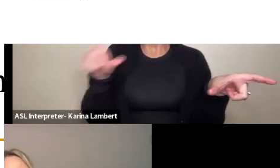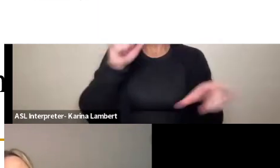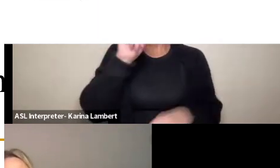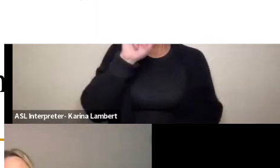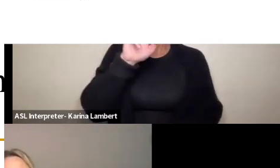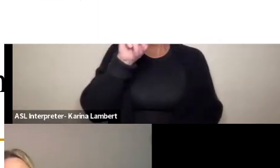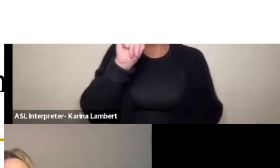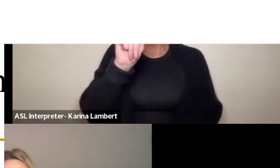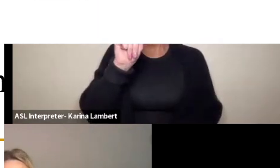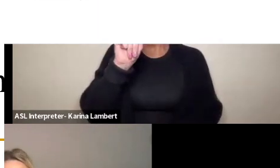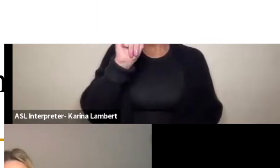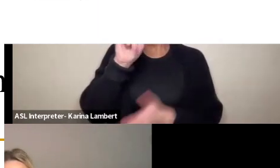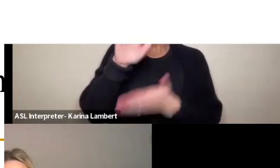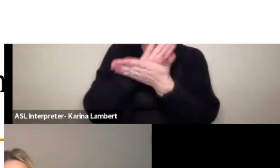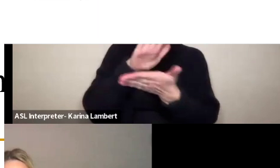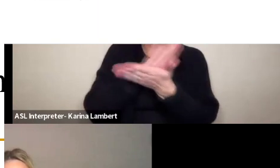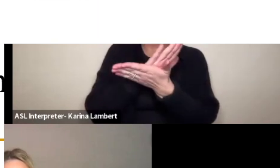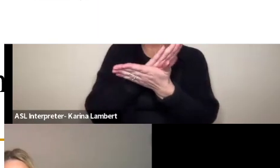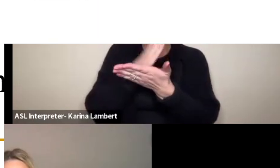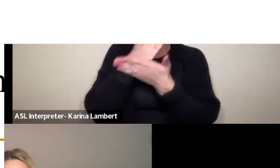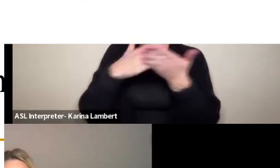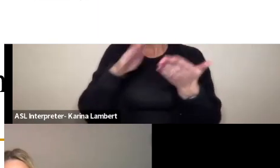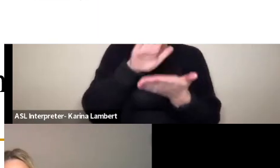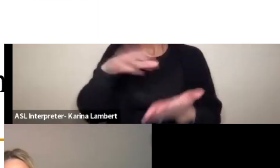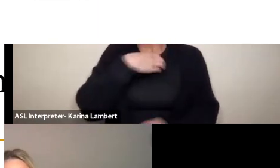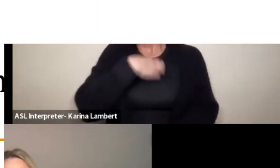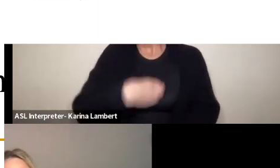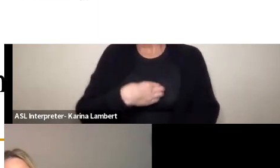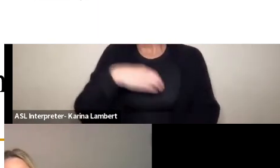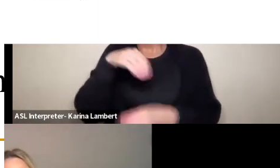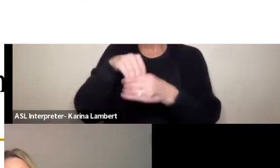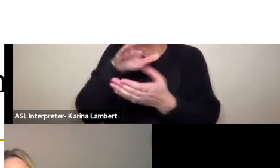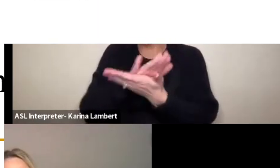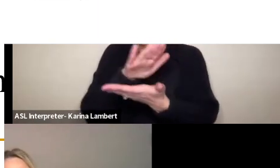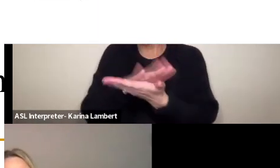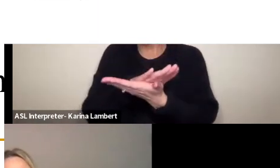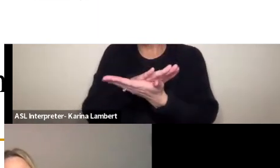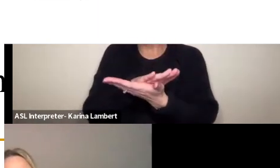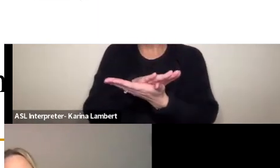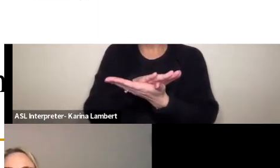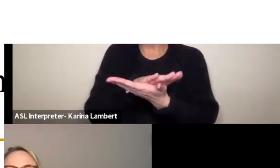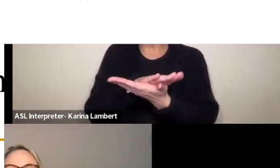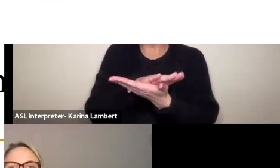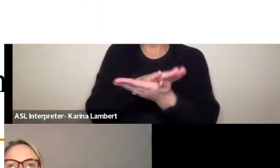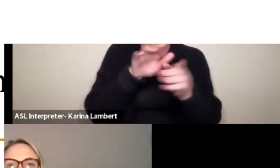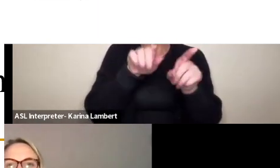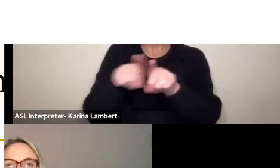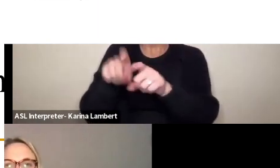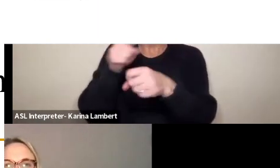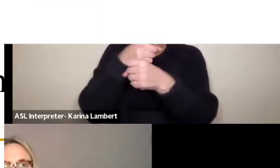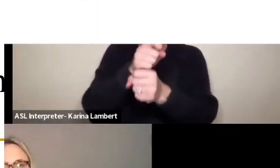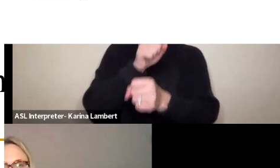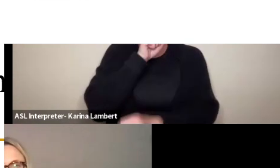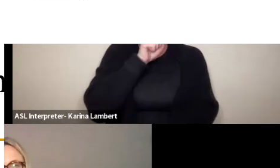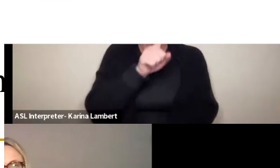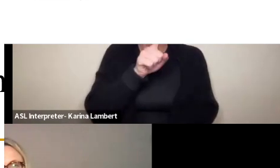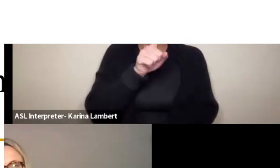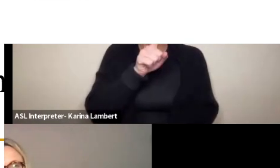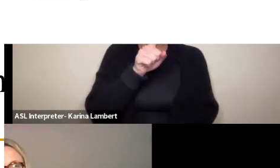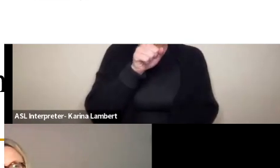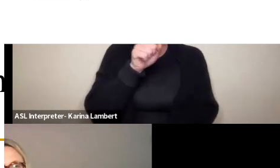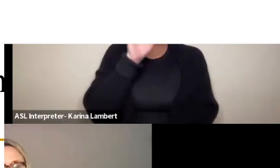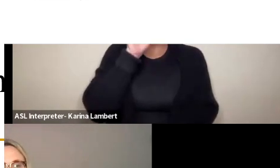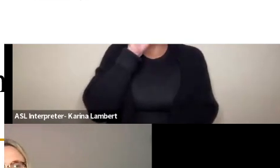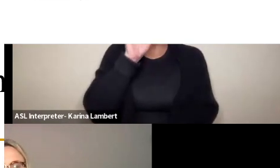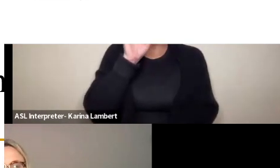some of your wishes in that trust document. You're also going to make sure that you are